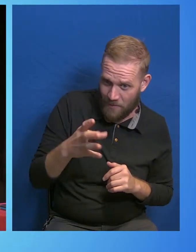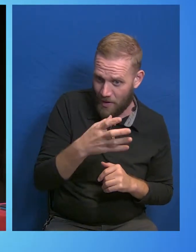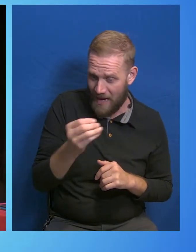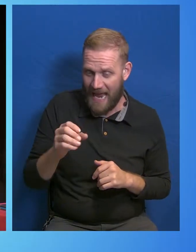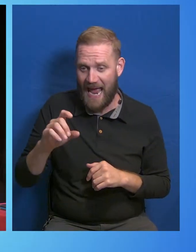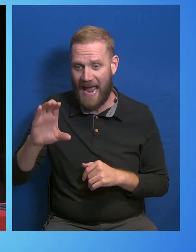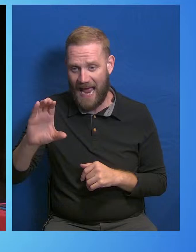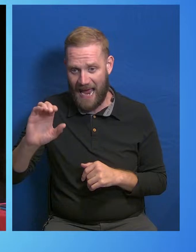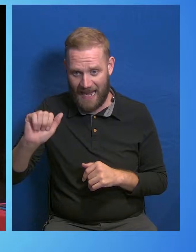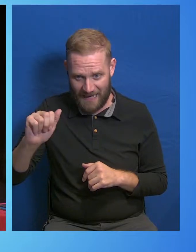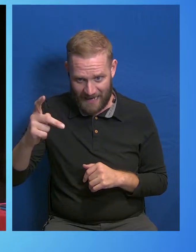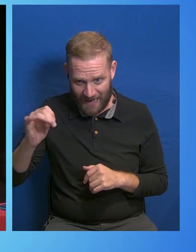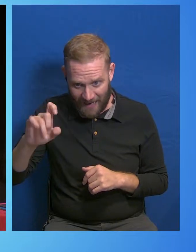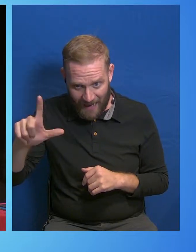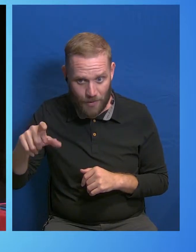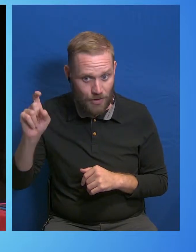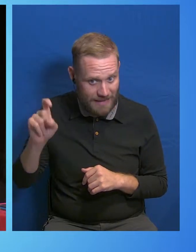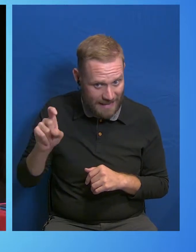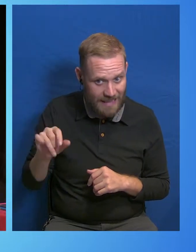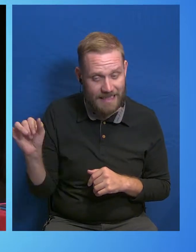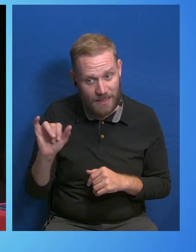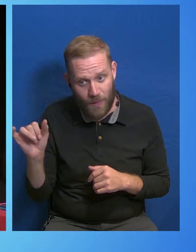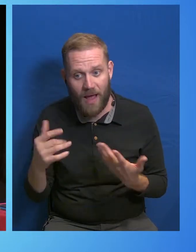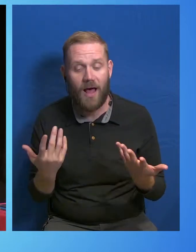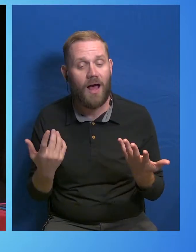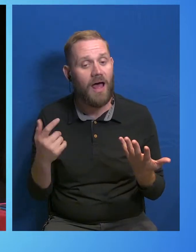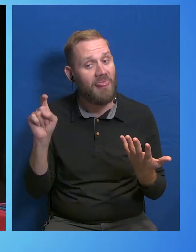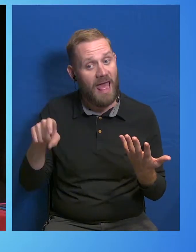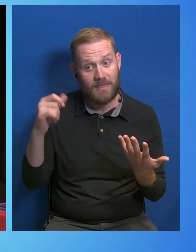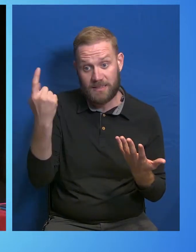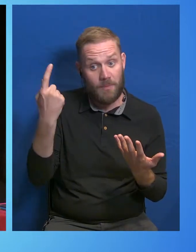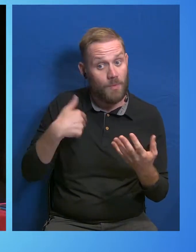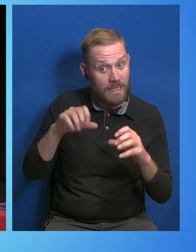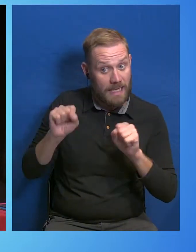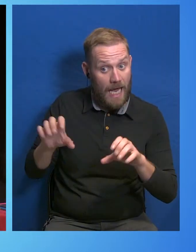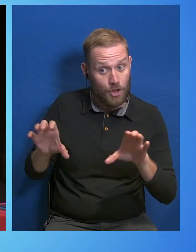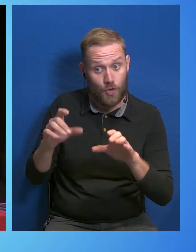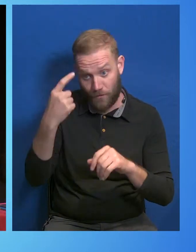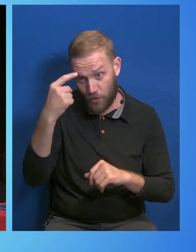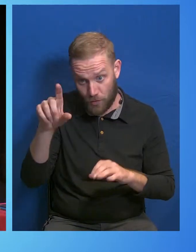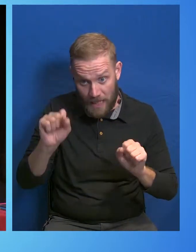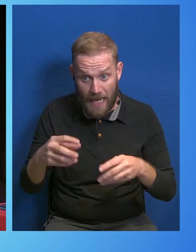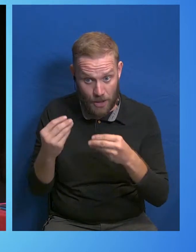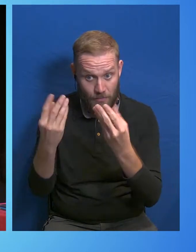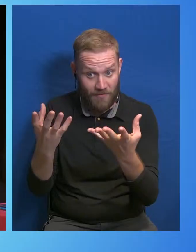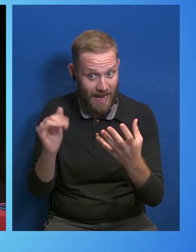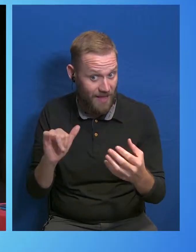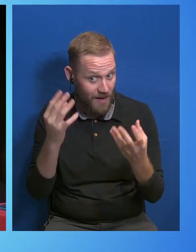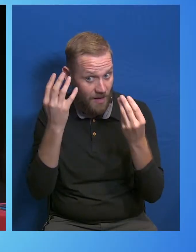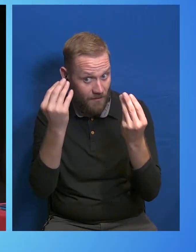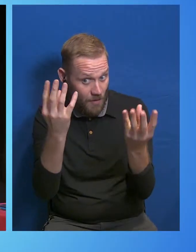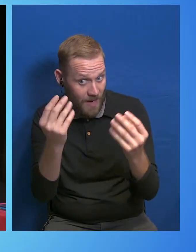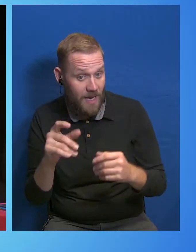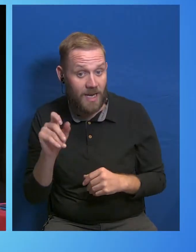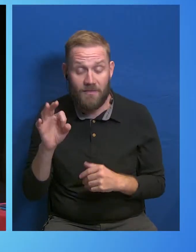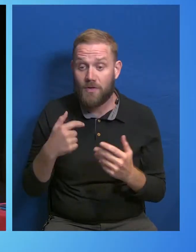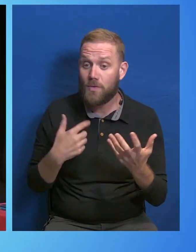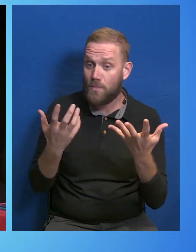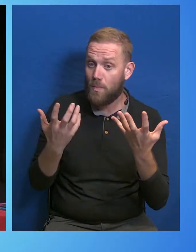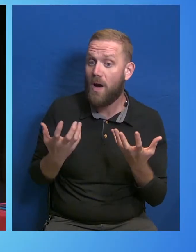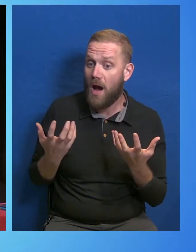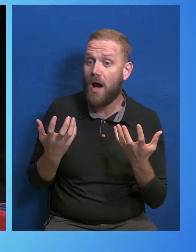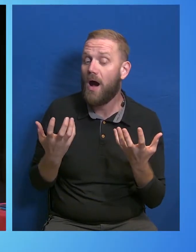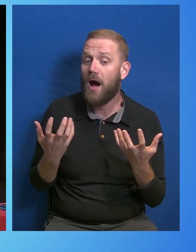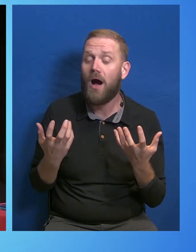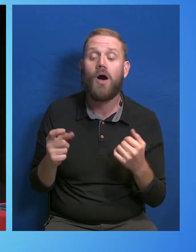capital needs, if you'd like. That's certainly something we can do. And if you'd like to do that,